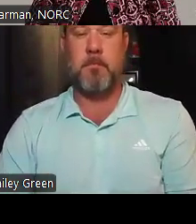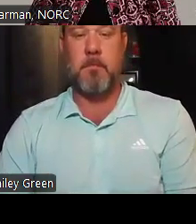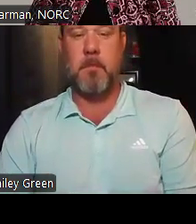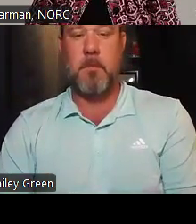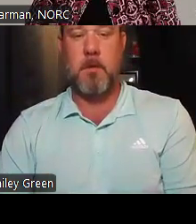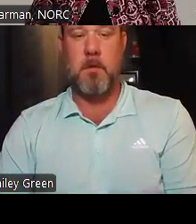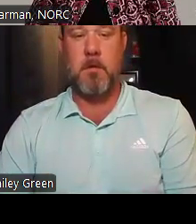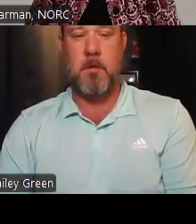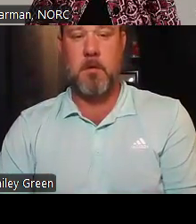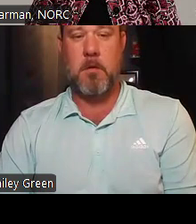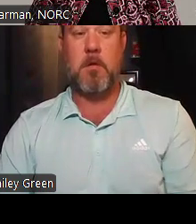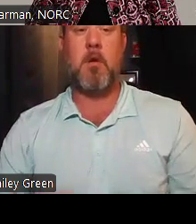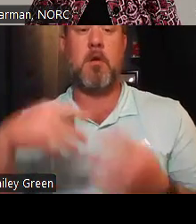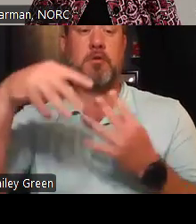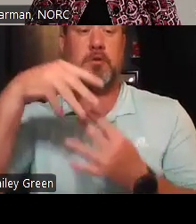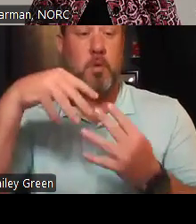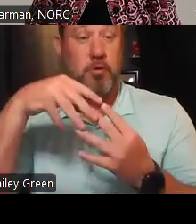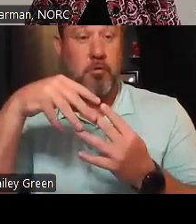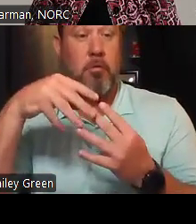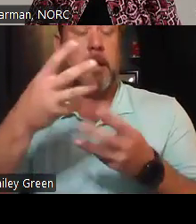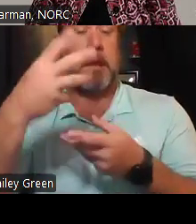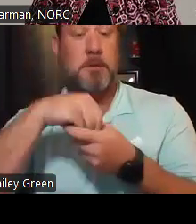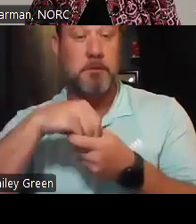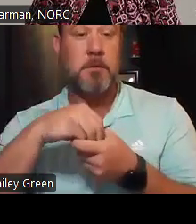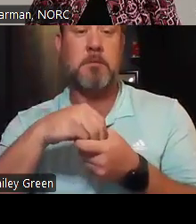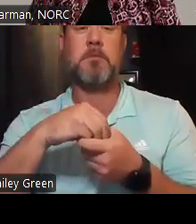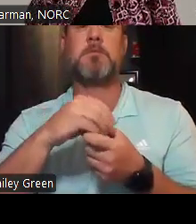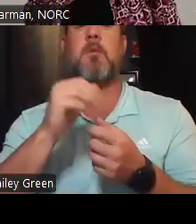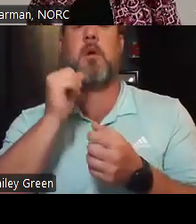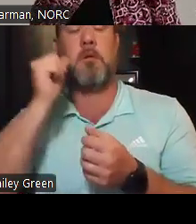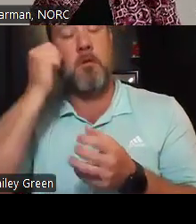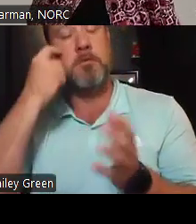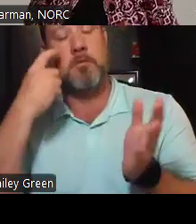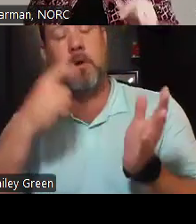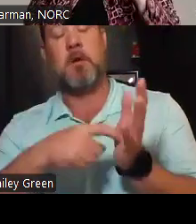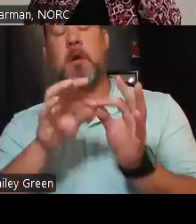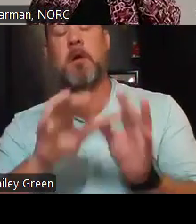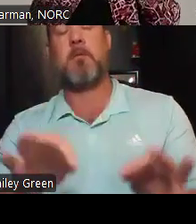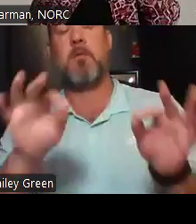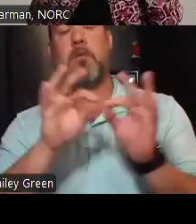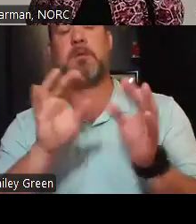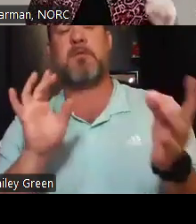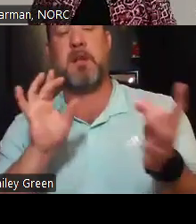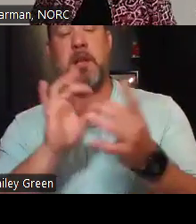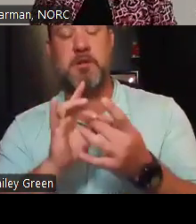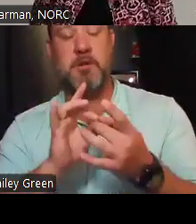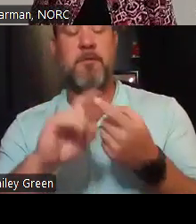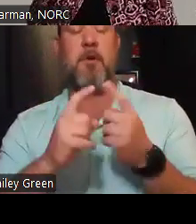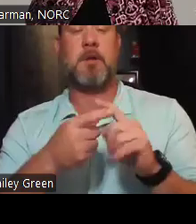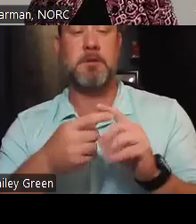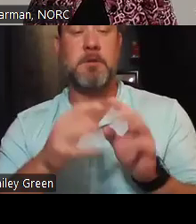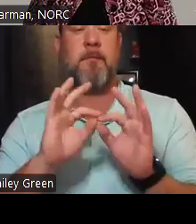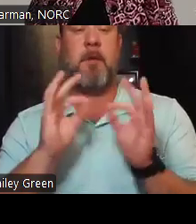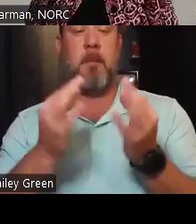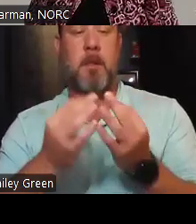Social engagement came up almost as a resilience factor. So adults recognize the importance of staying connected with friends and family